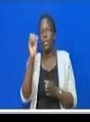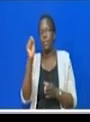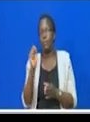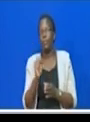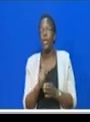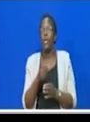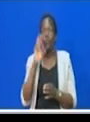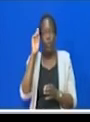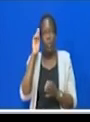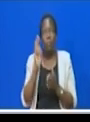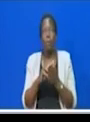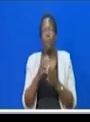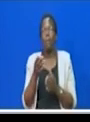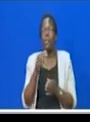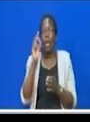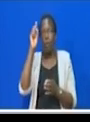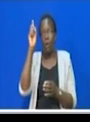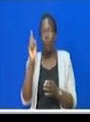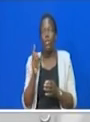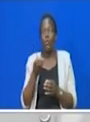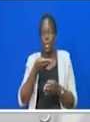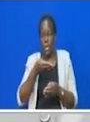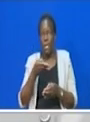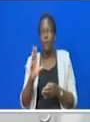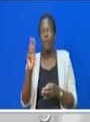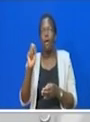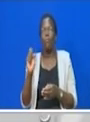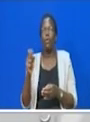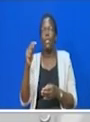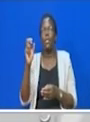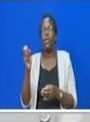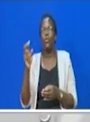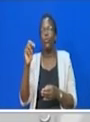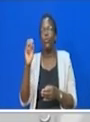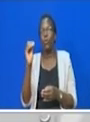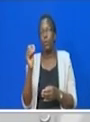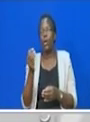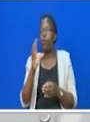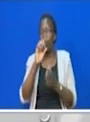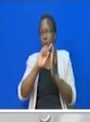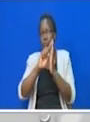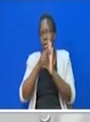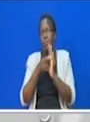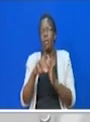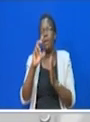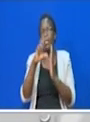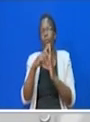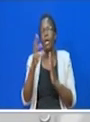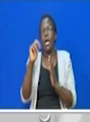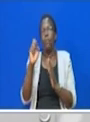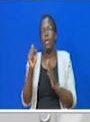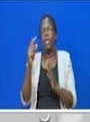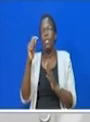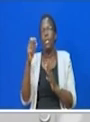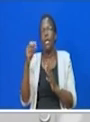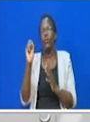Then remember, our question was about give methods. So we need to understand. What do we mean by the word method? So when